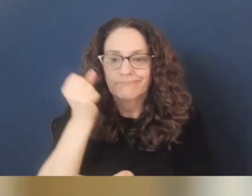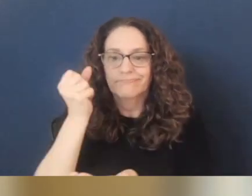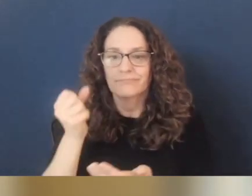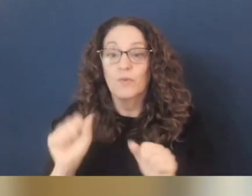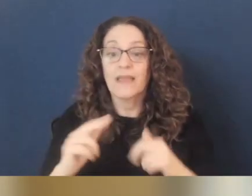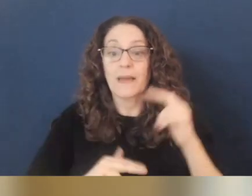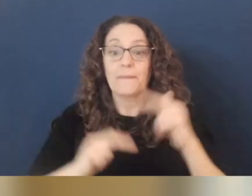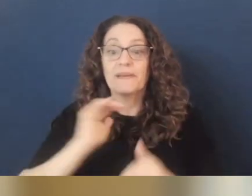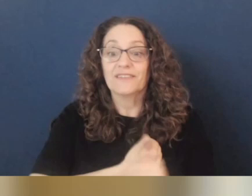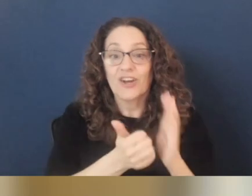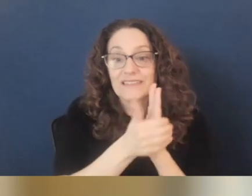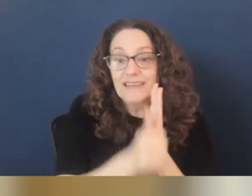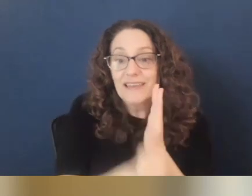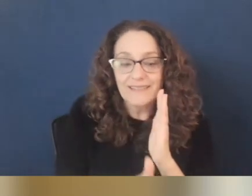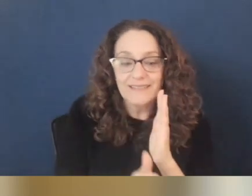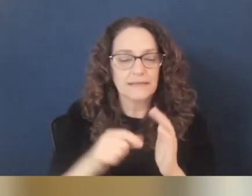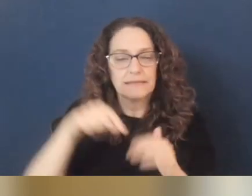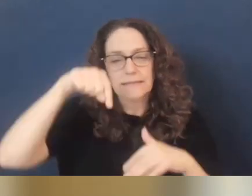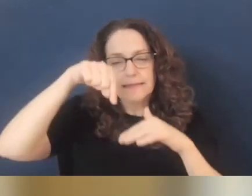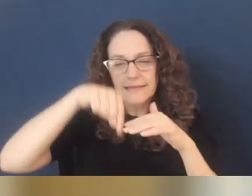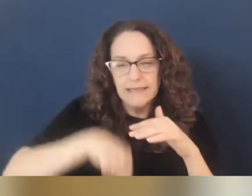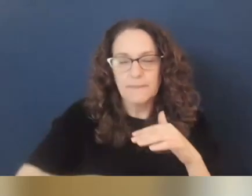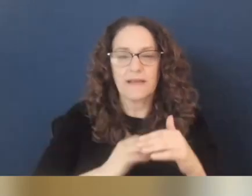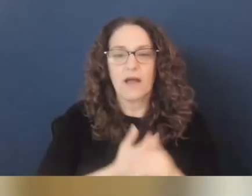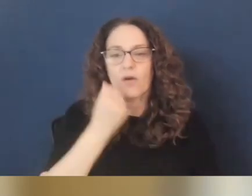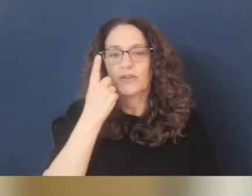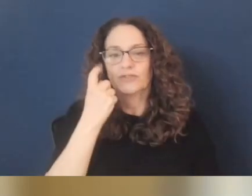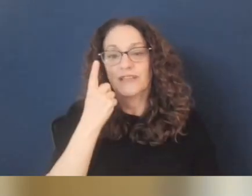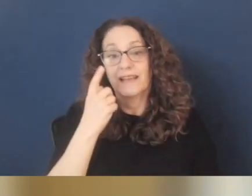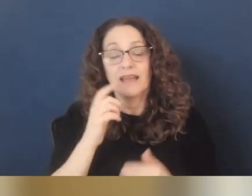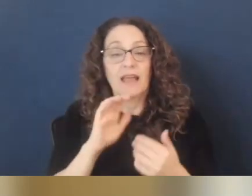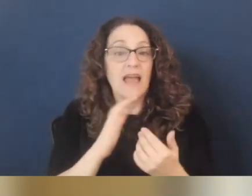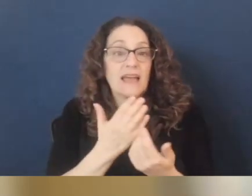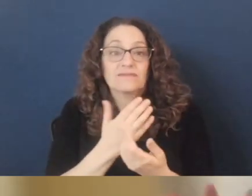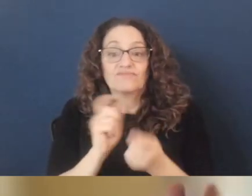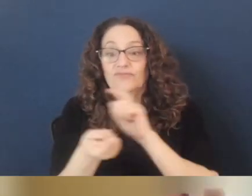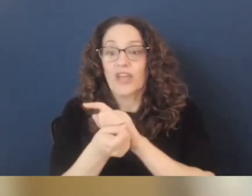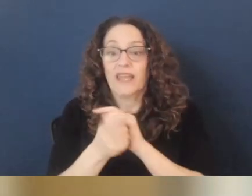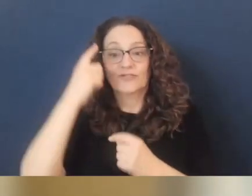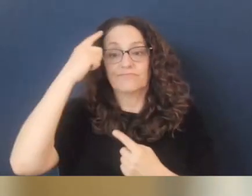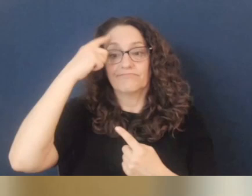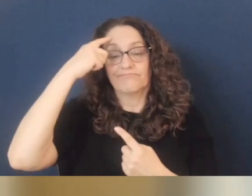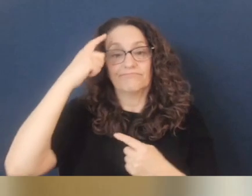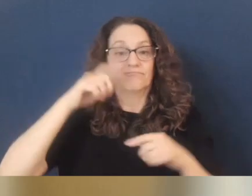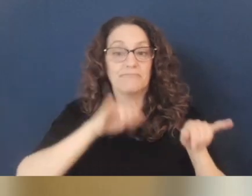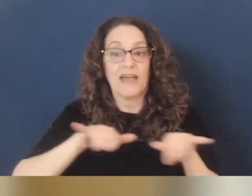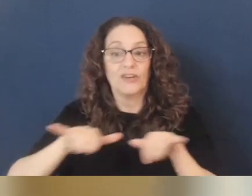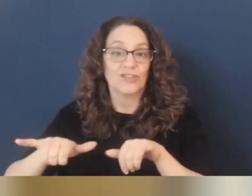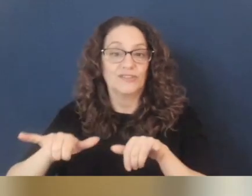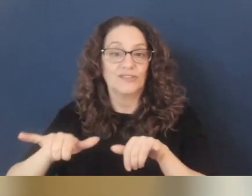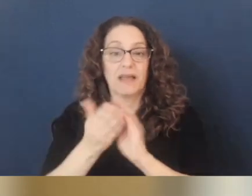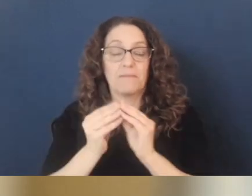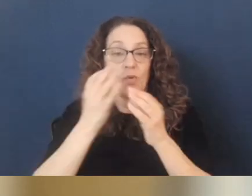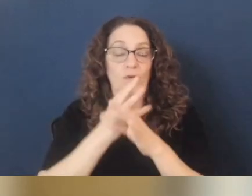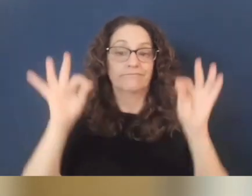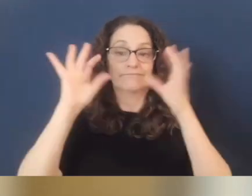and deepen our understanding and really free the mind from those patterns. Yeah. So I don't want to get too heady about it. Mm-hmm.